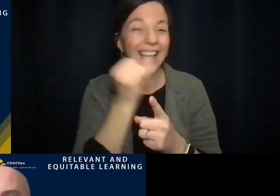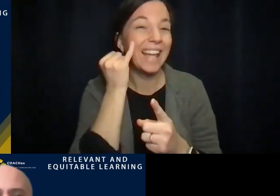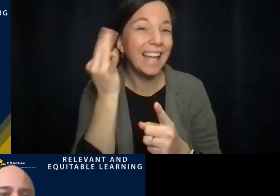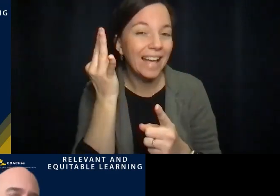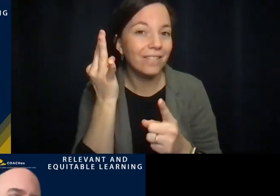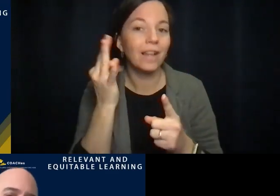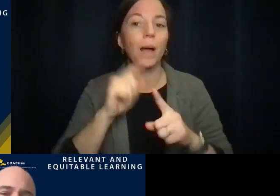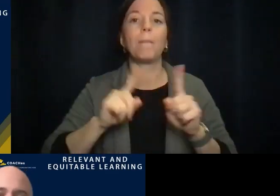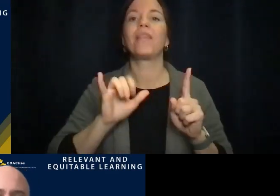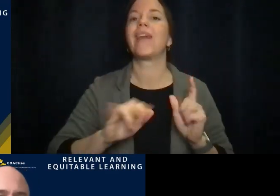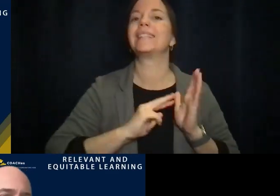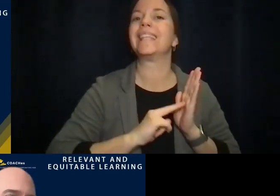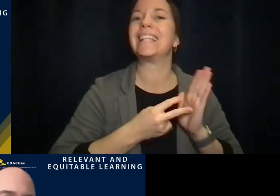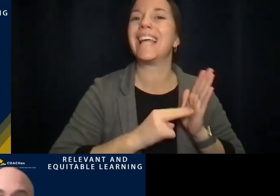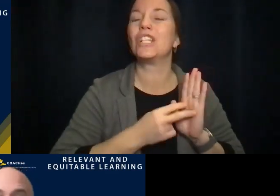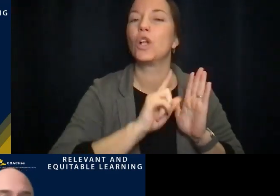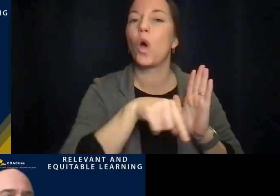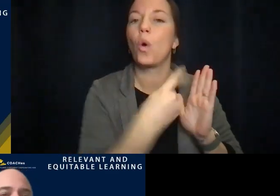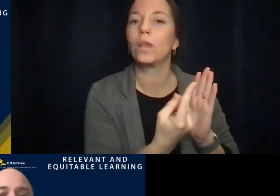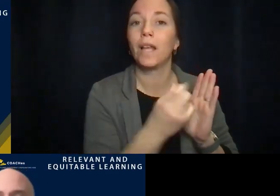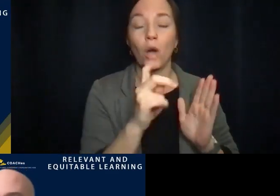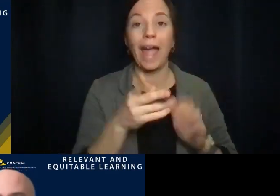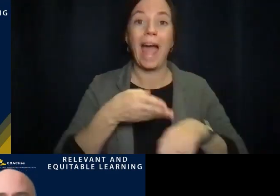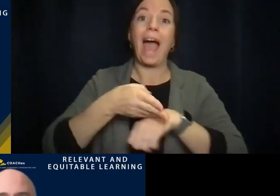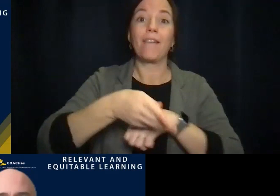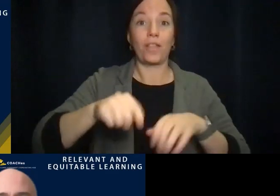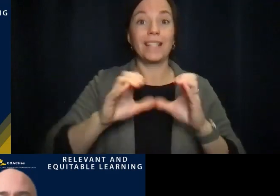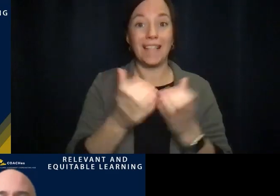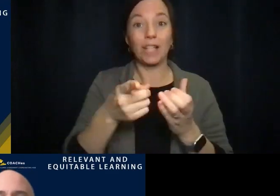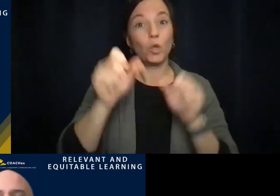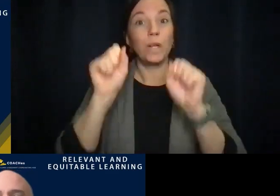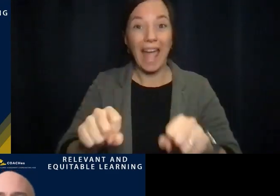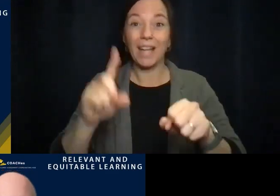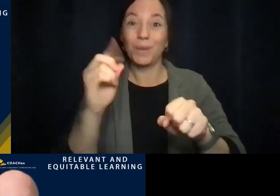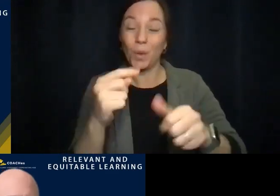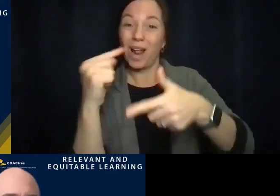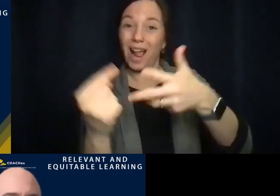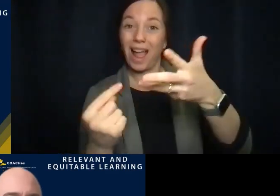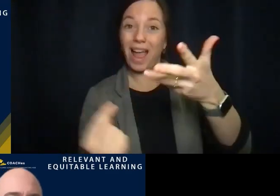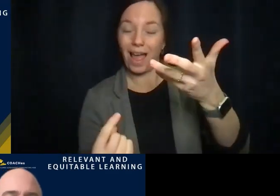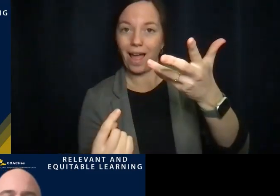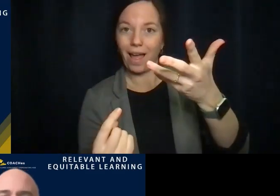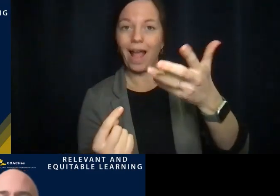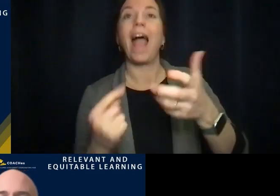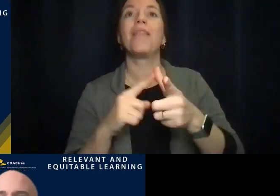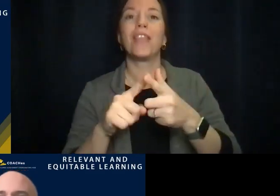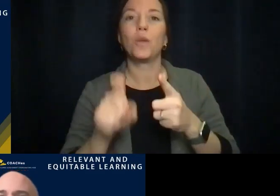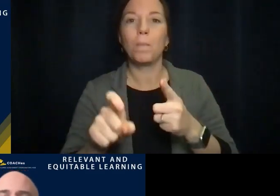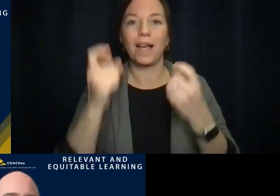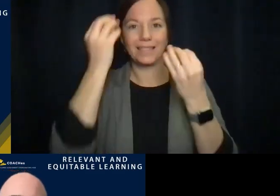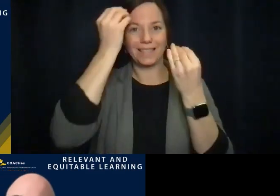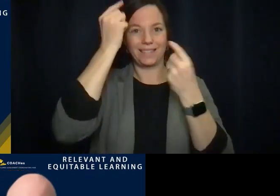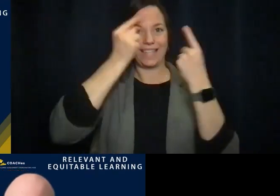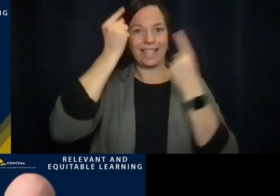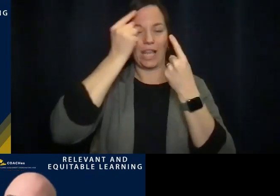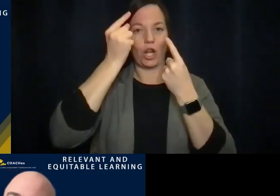of, you know, after going to this class, here's what you're going to be able to demonstrate and do. And it goes back to the purpose. And the purpose is many